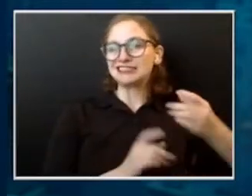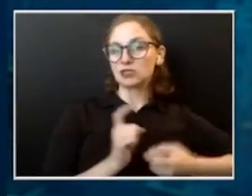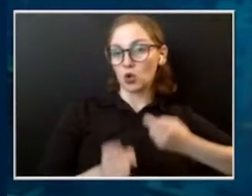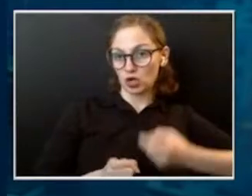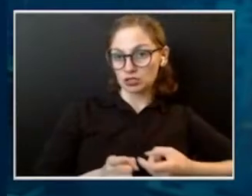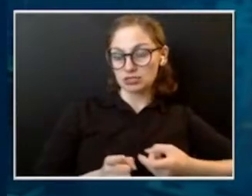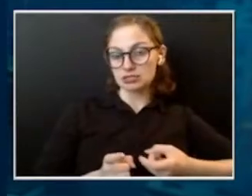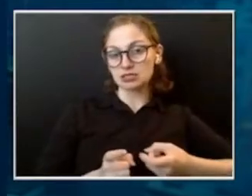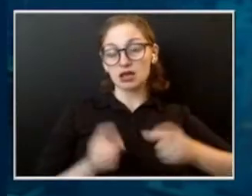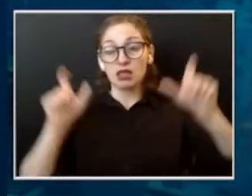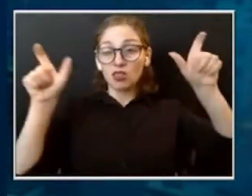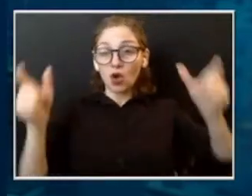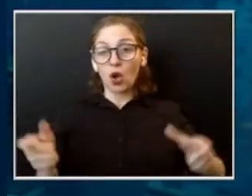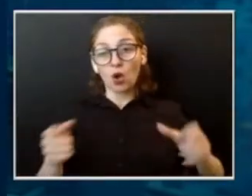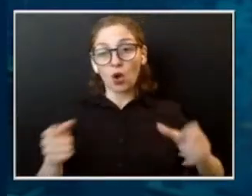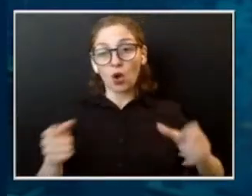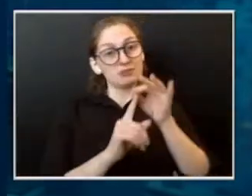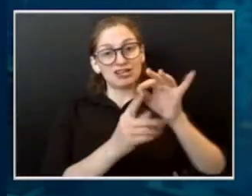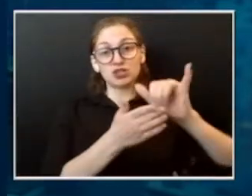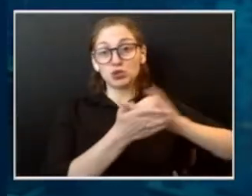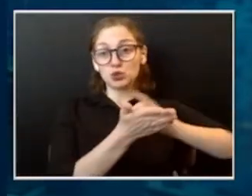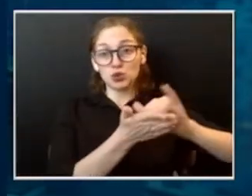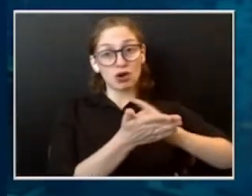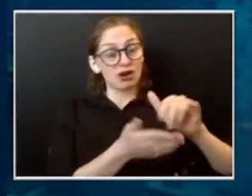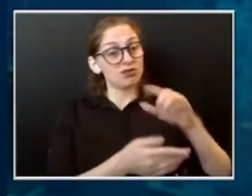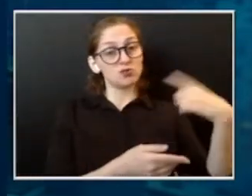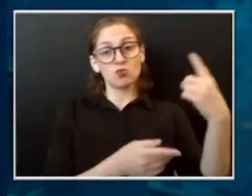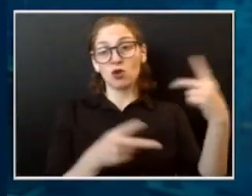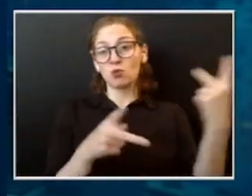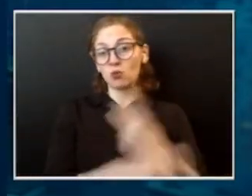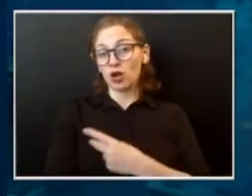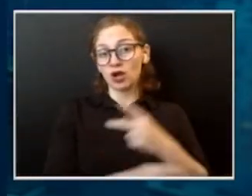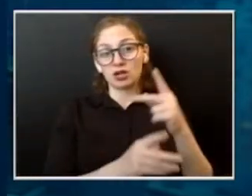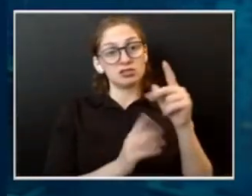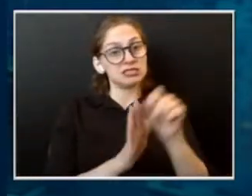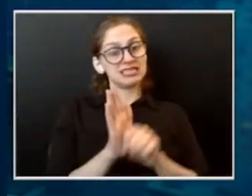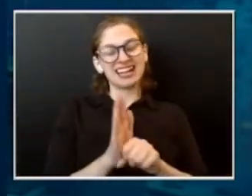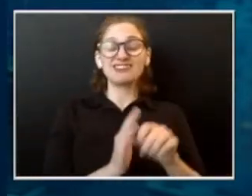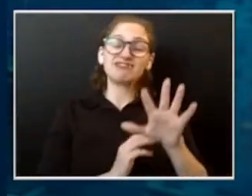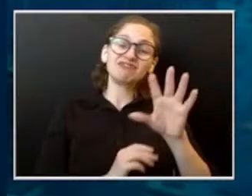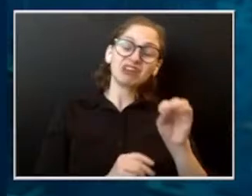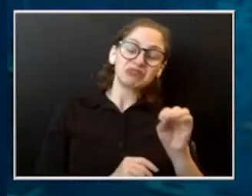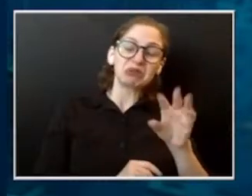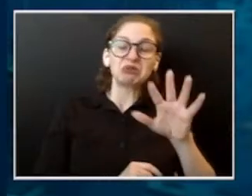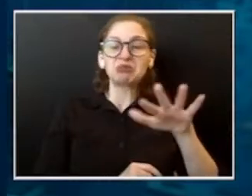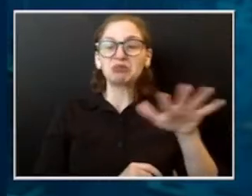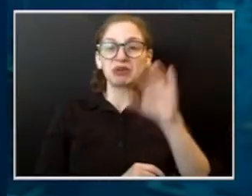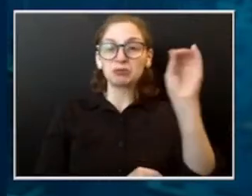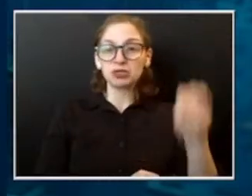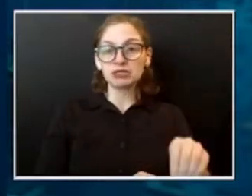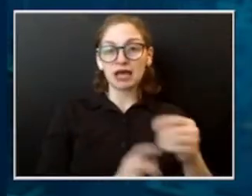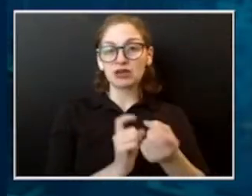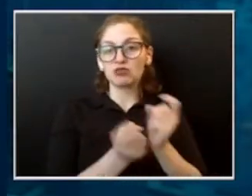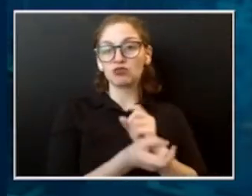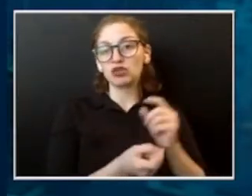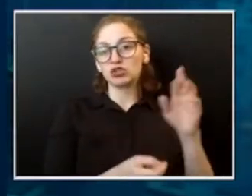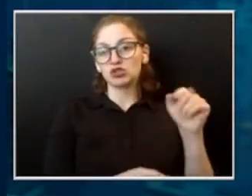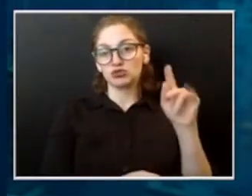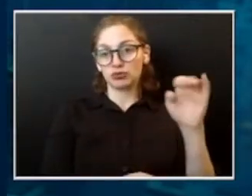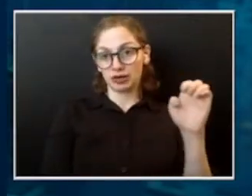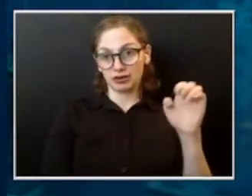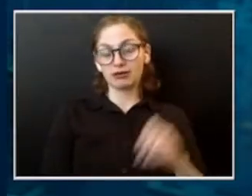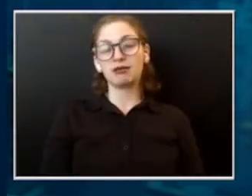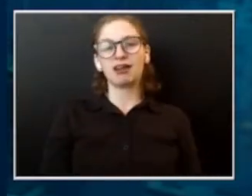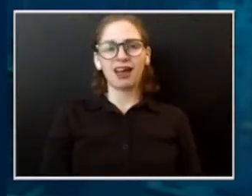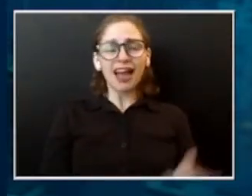New York, had one of the worst in the entire country, of 50 to 55% conversion rate. And you think about that, I mean, they have a lot of people, so